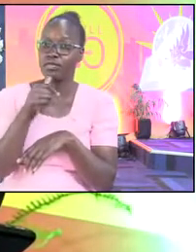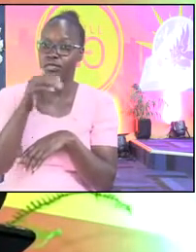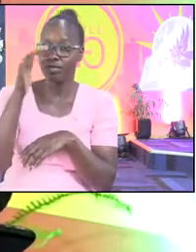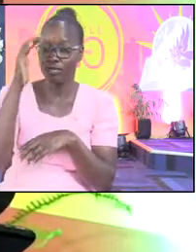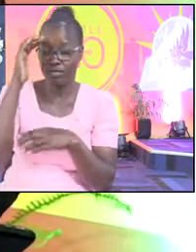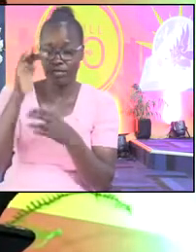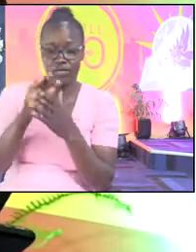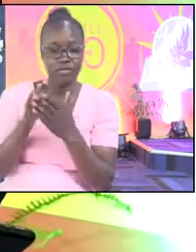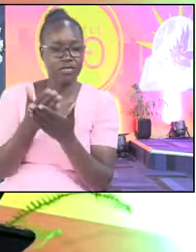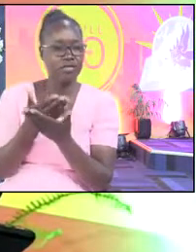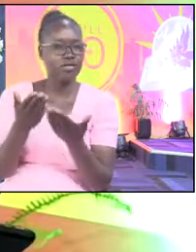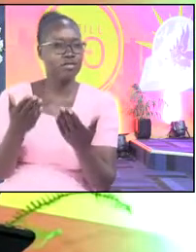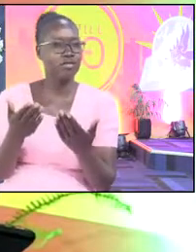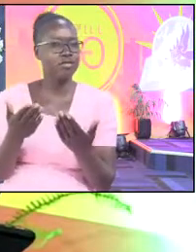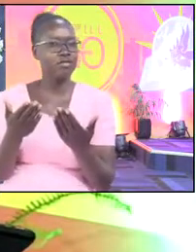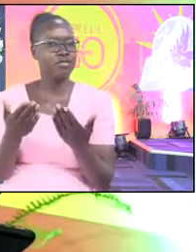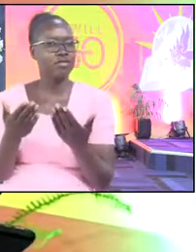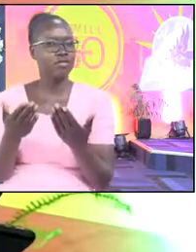sheep stealing.